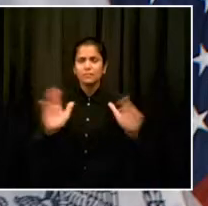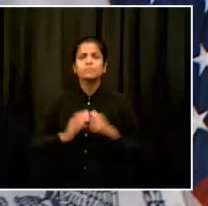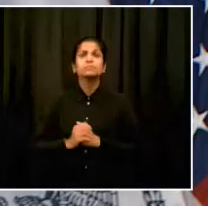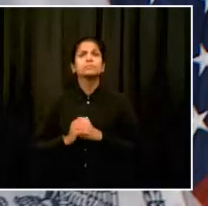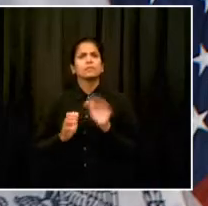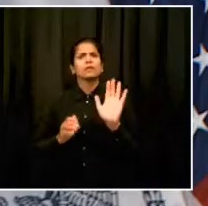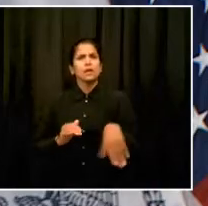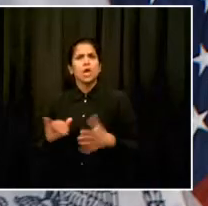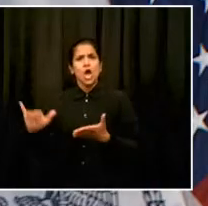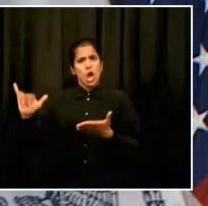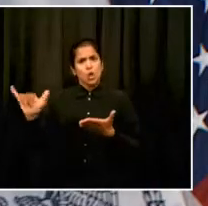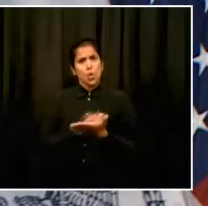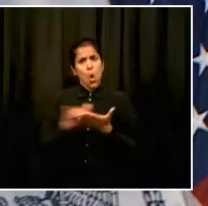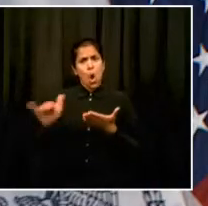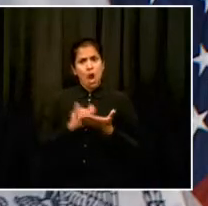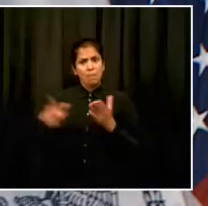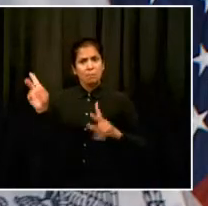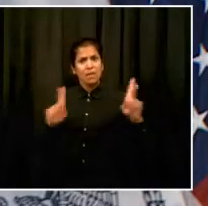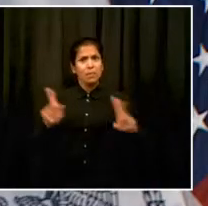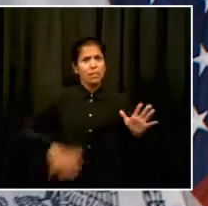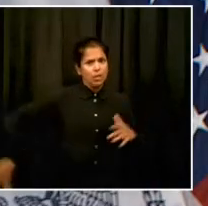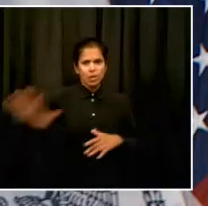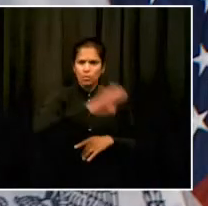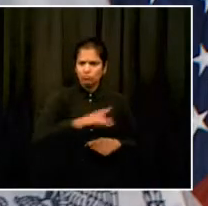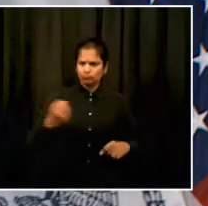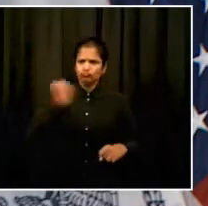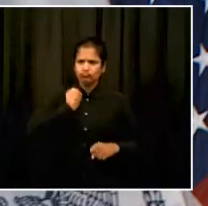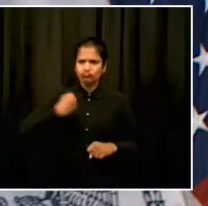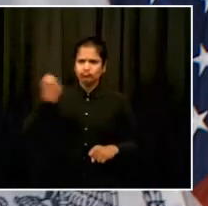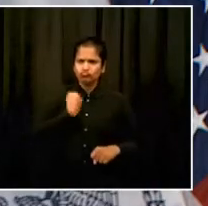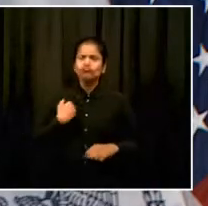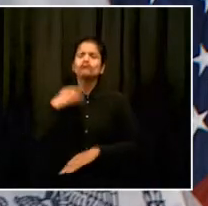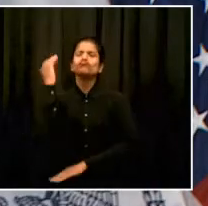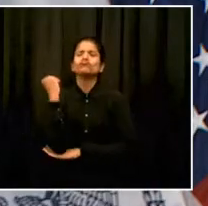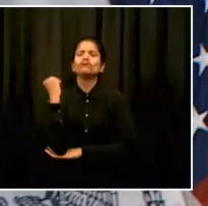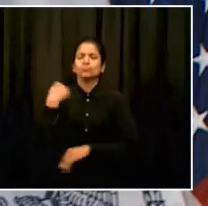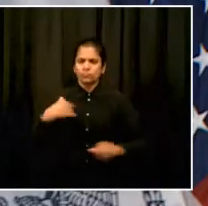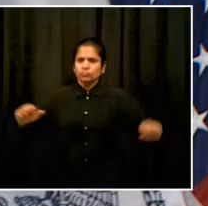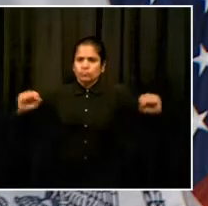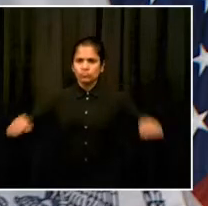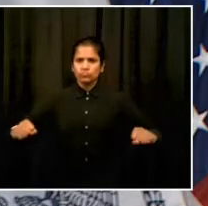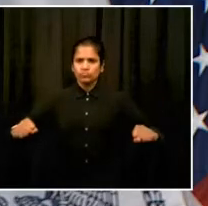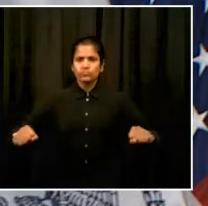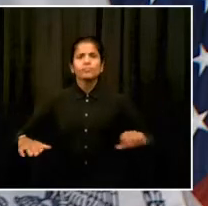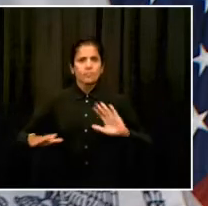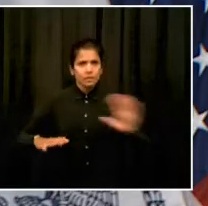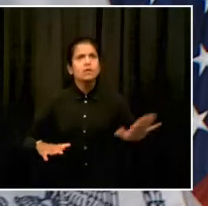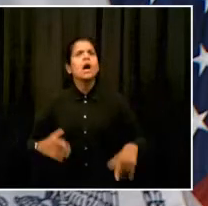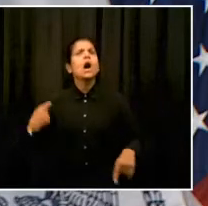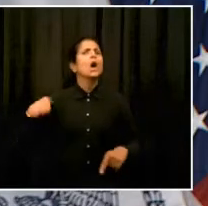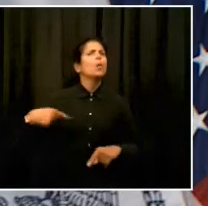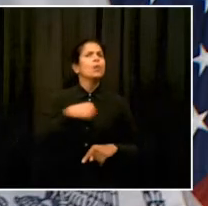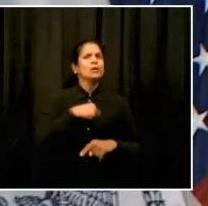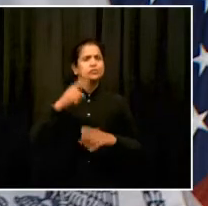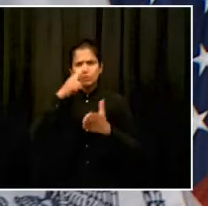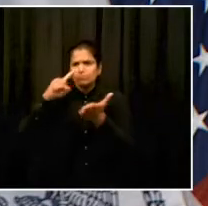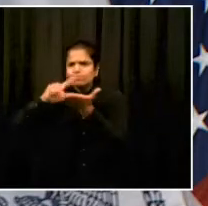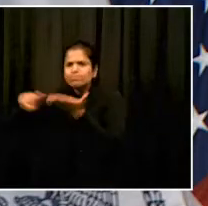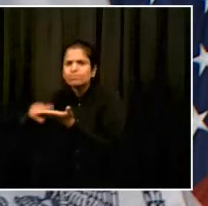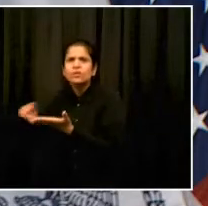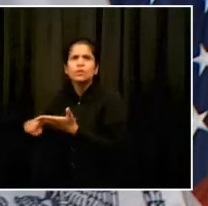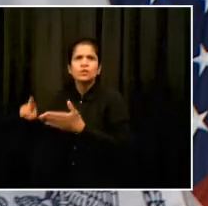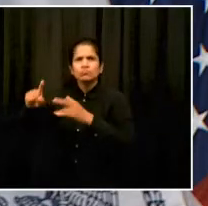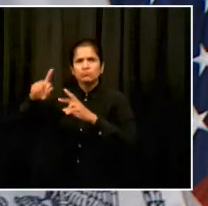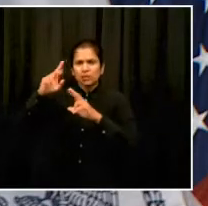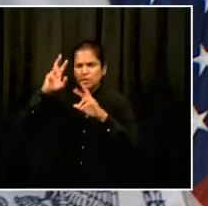science, we believe in data, and that's what protects us. So for years now, the city of New York has been putting major measures in place to protect